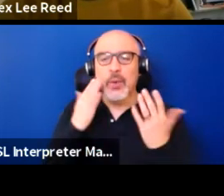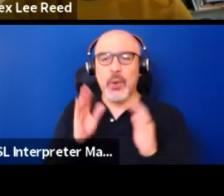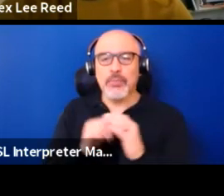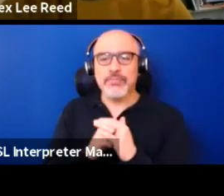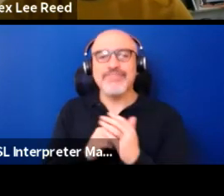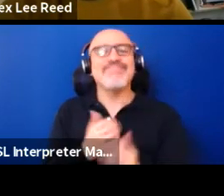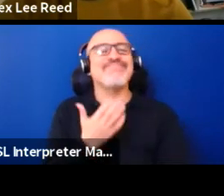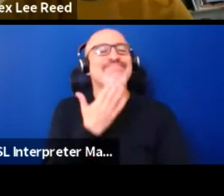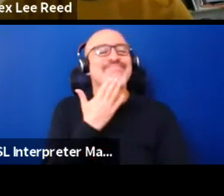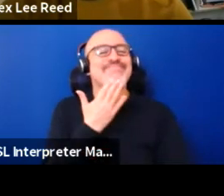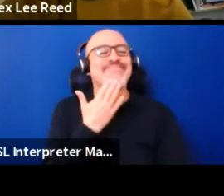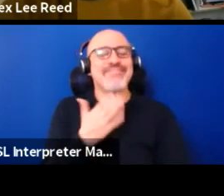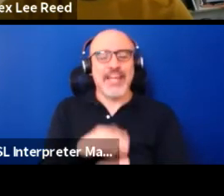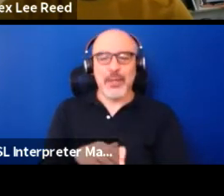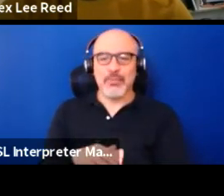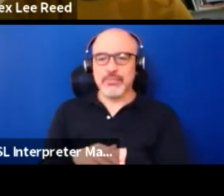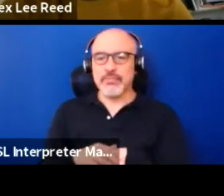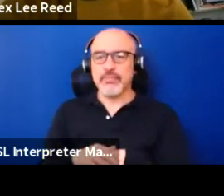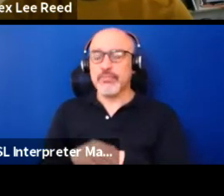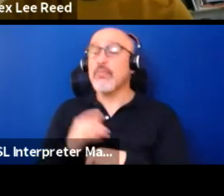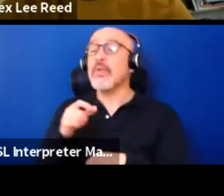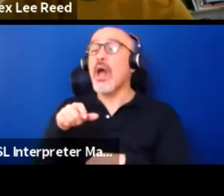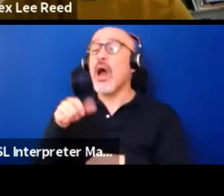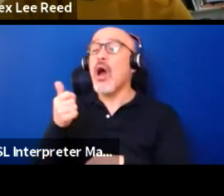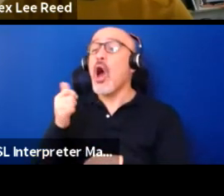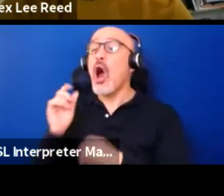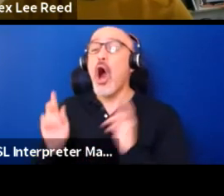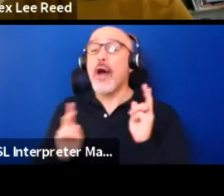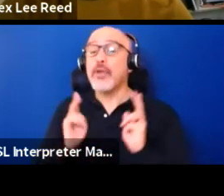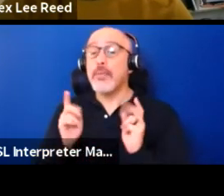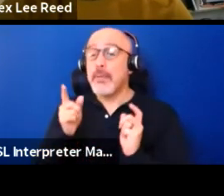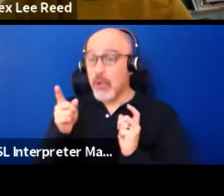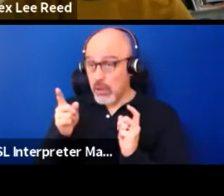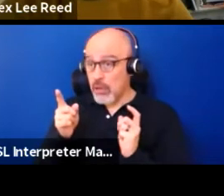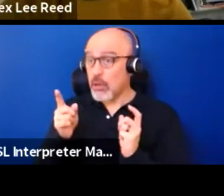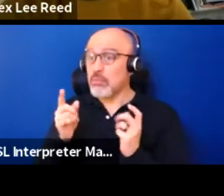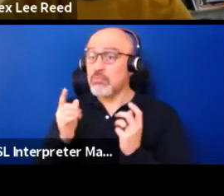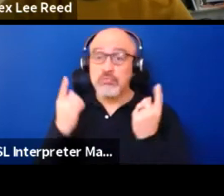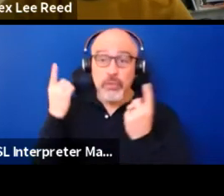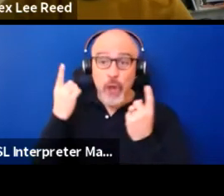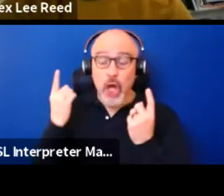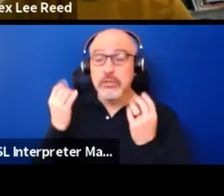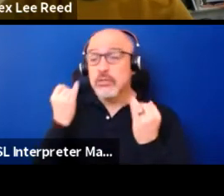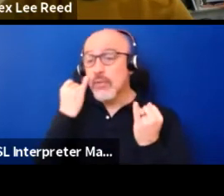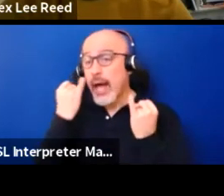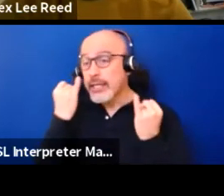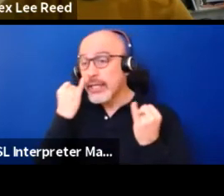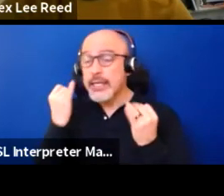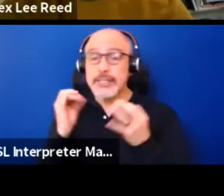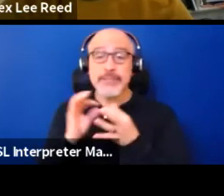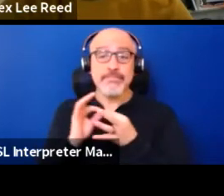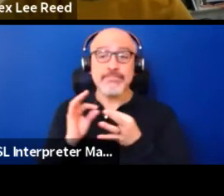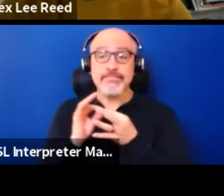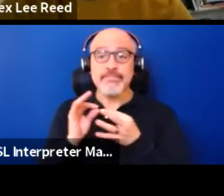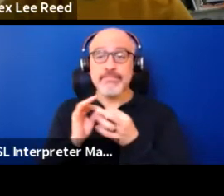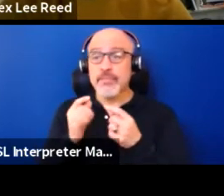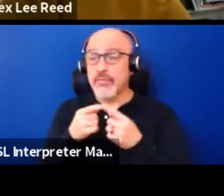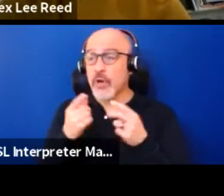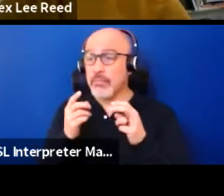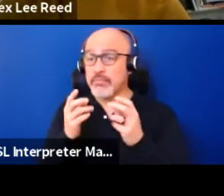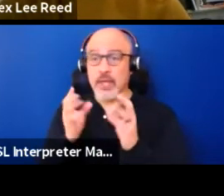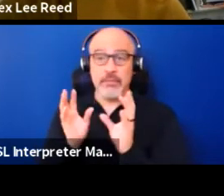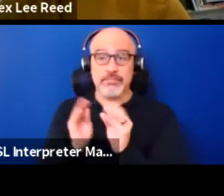Thank you. Are there other folks who want to, who have thoughts or ideas that have sparked from this conversation?